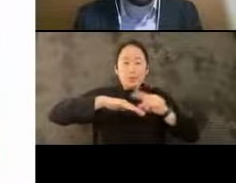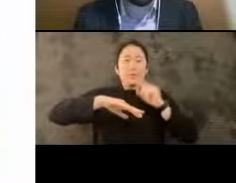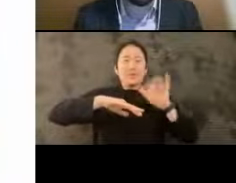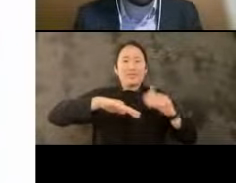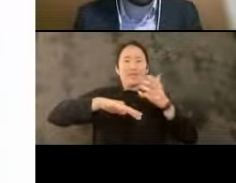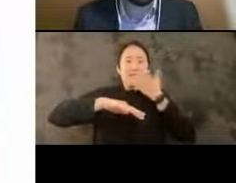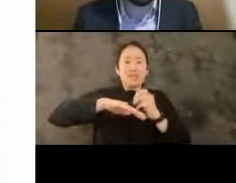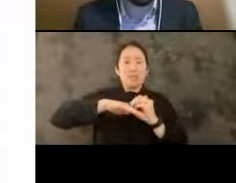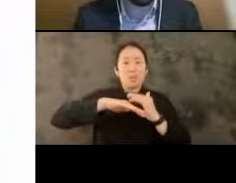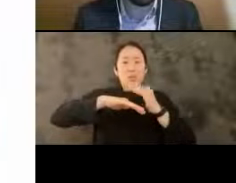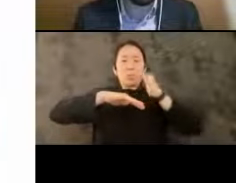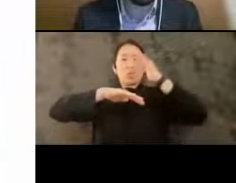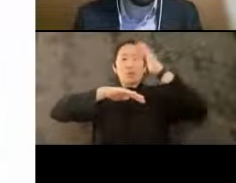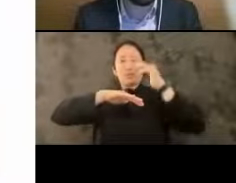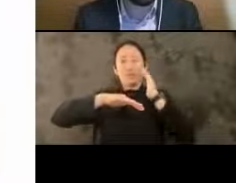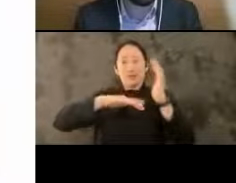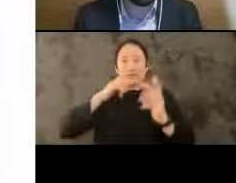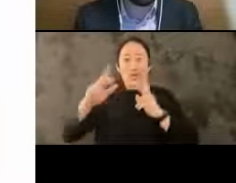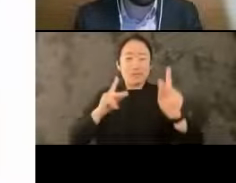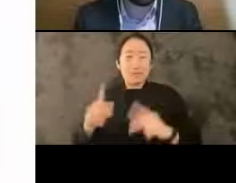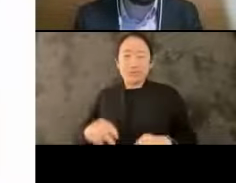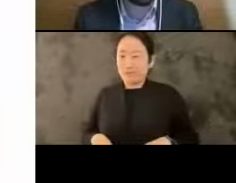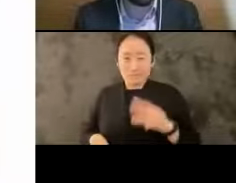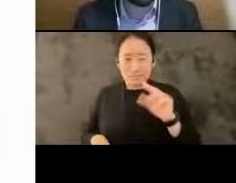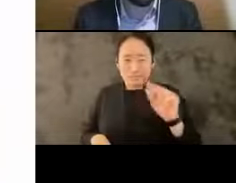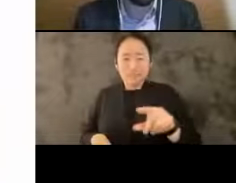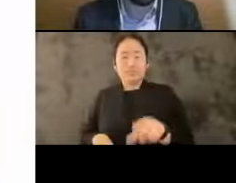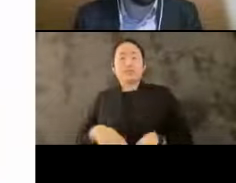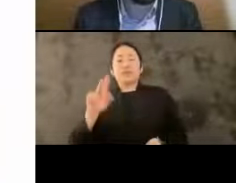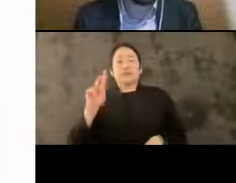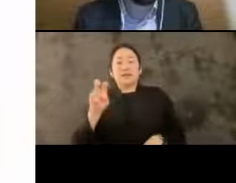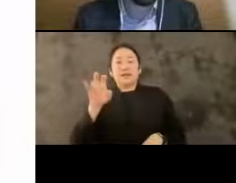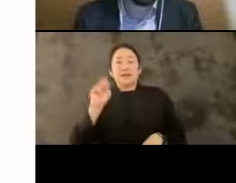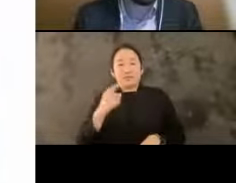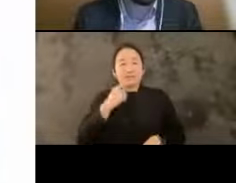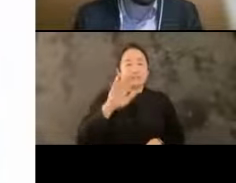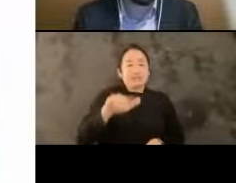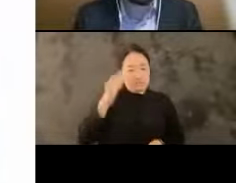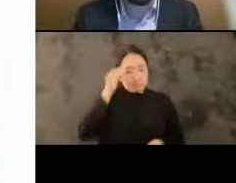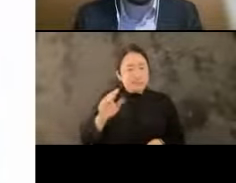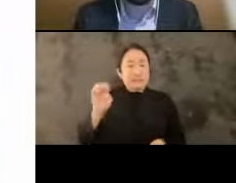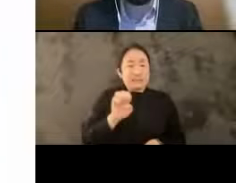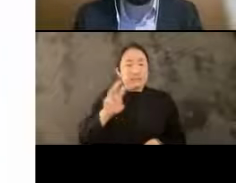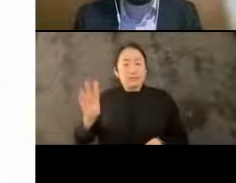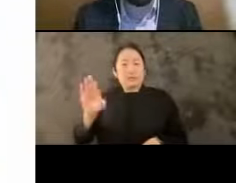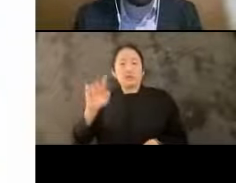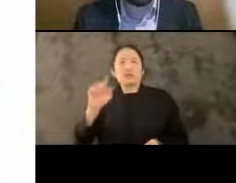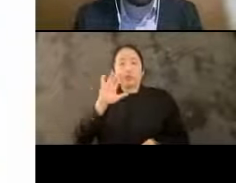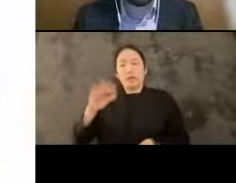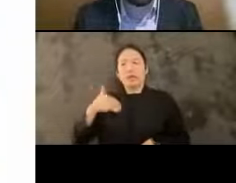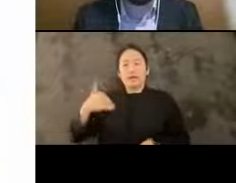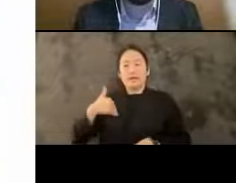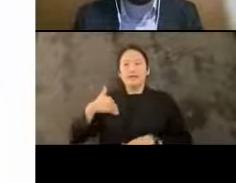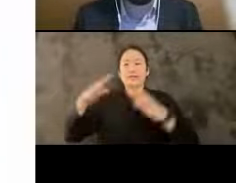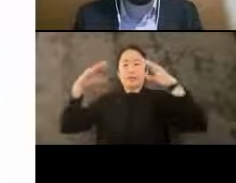that's the East-West BRT is doing that. So yes, this project could do the same. This project could do that. You're right. Yeah, sorry. So,